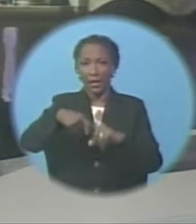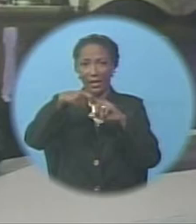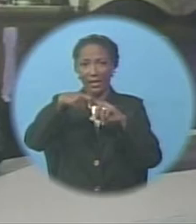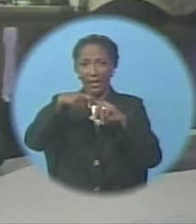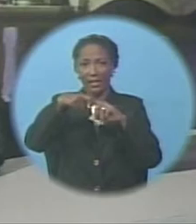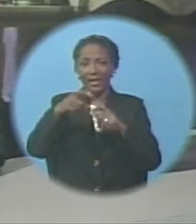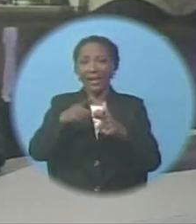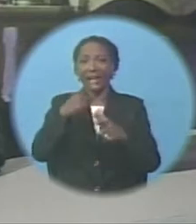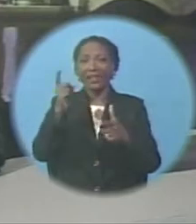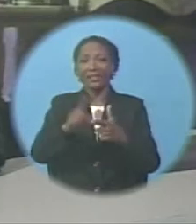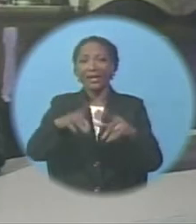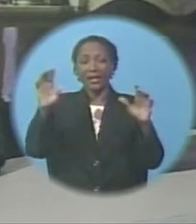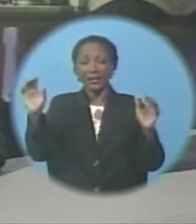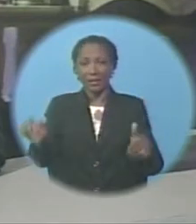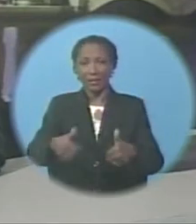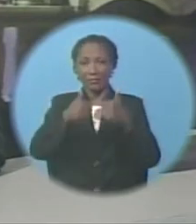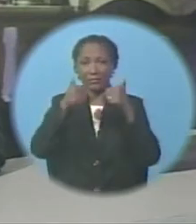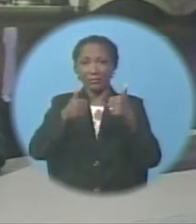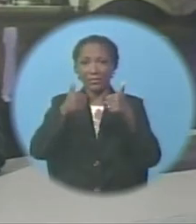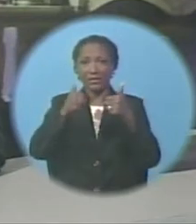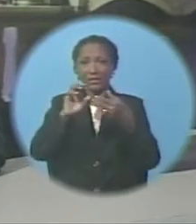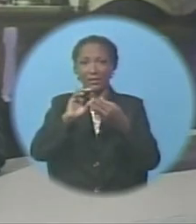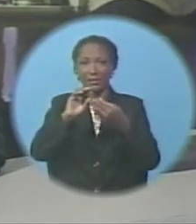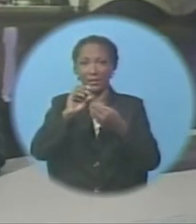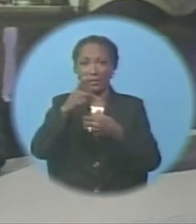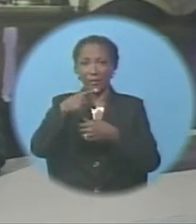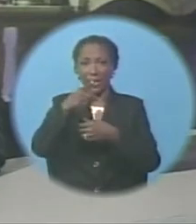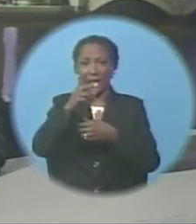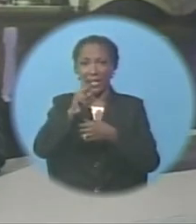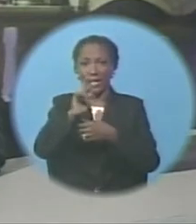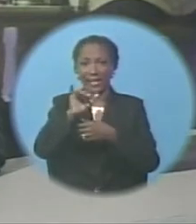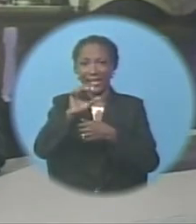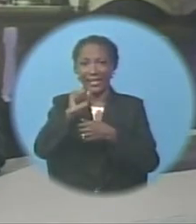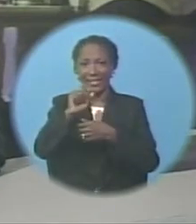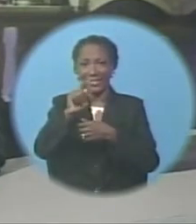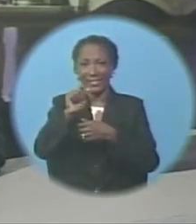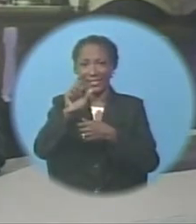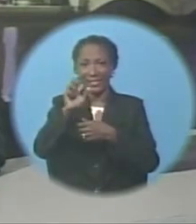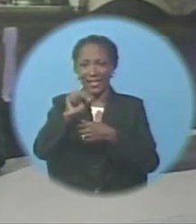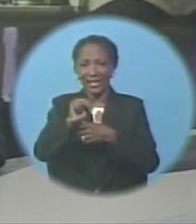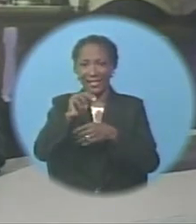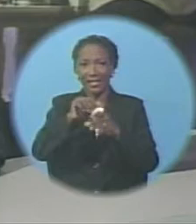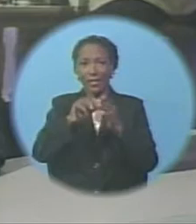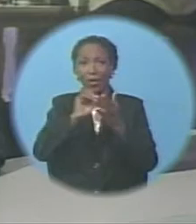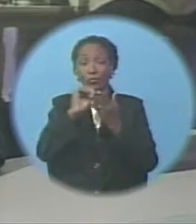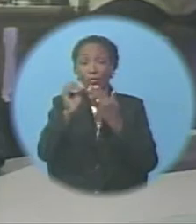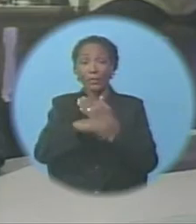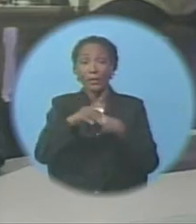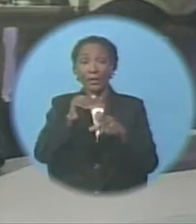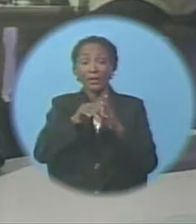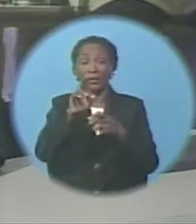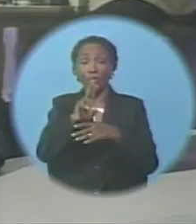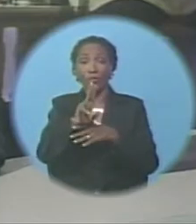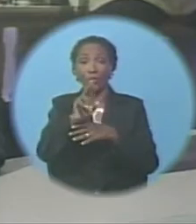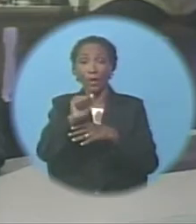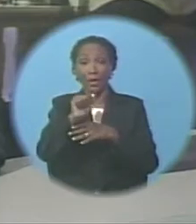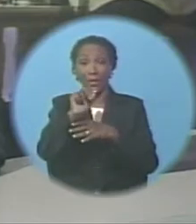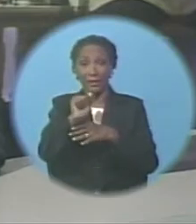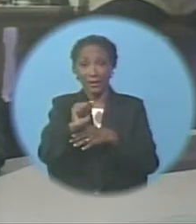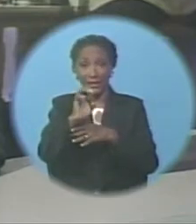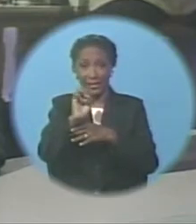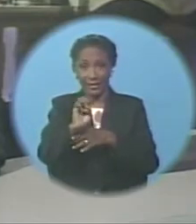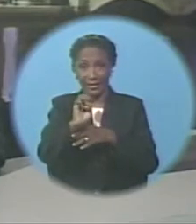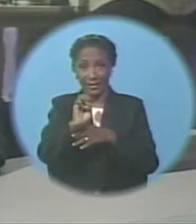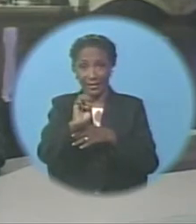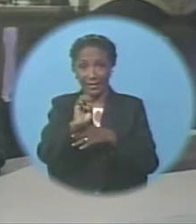side in the world. The Windies are slated to play Pakistan in October in the UAE, following the 2-0 series defeat to former